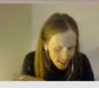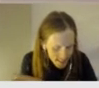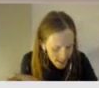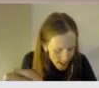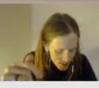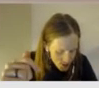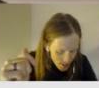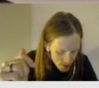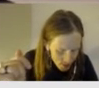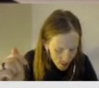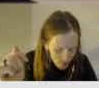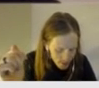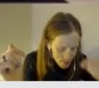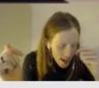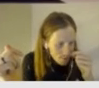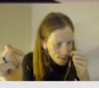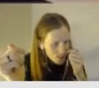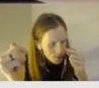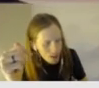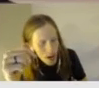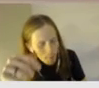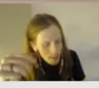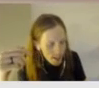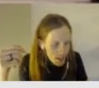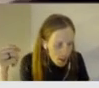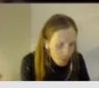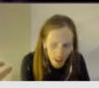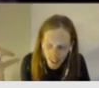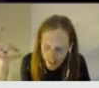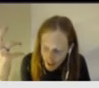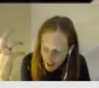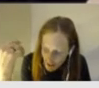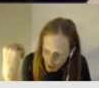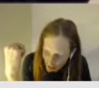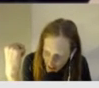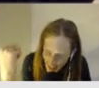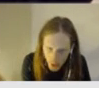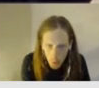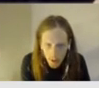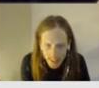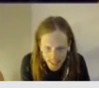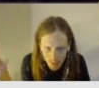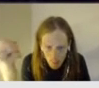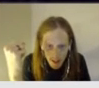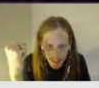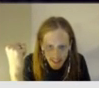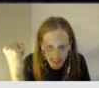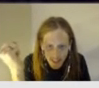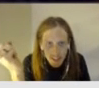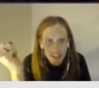is that street photographers seem to have this sort of common bond of editorialism and